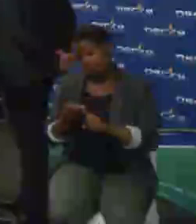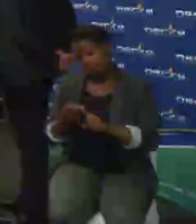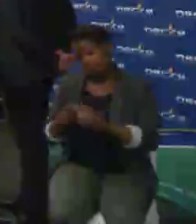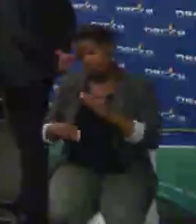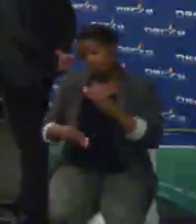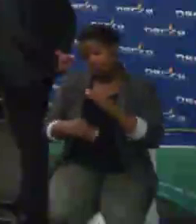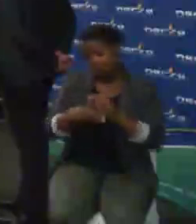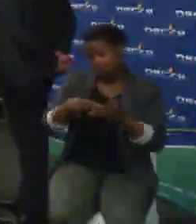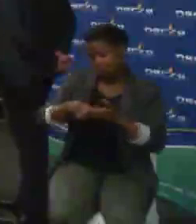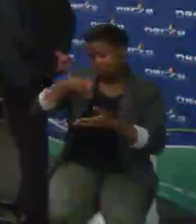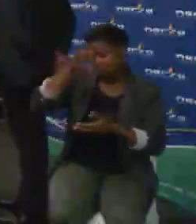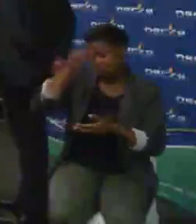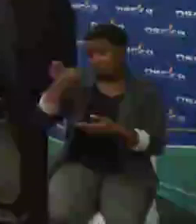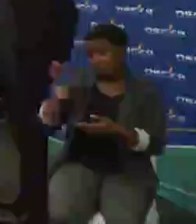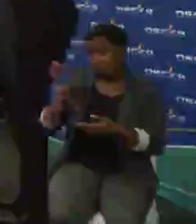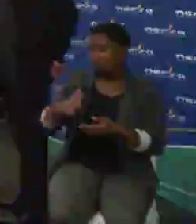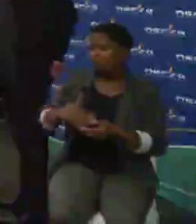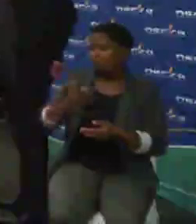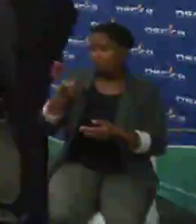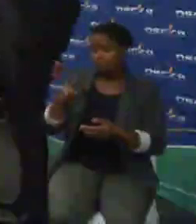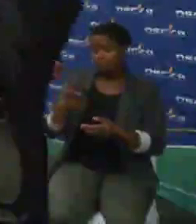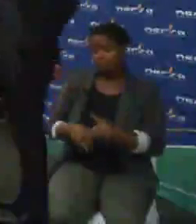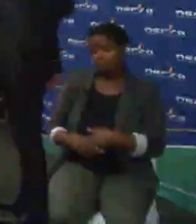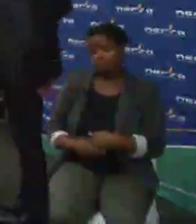additional information that I'm requesting from you.